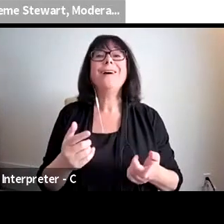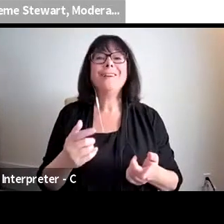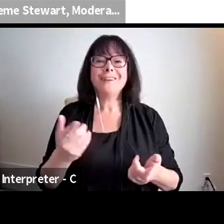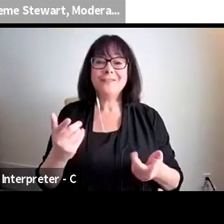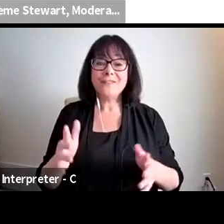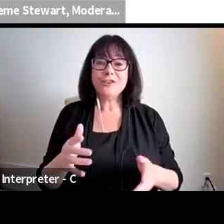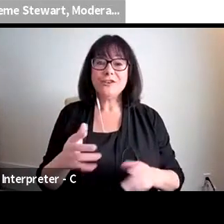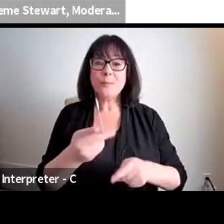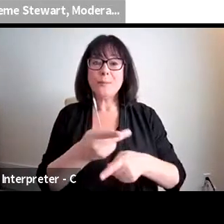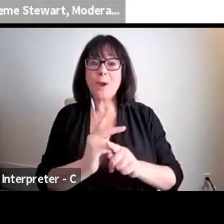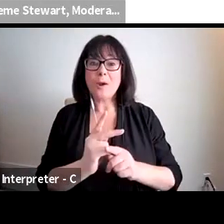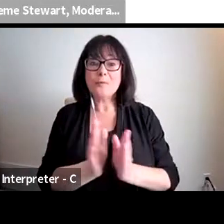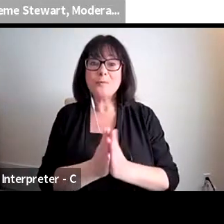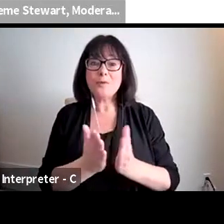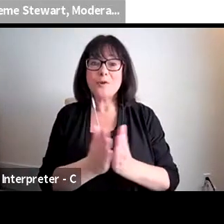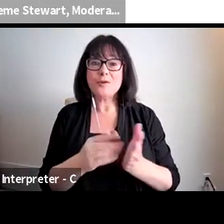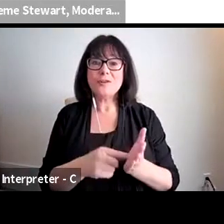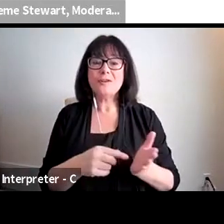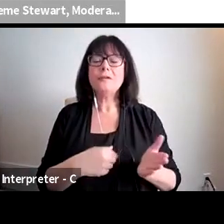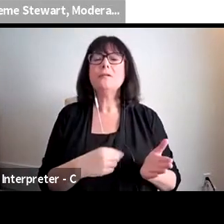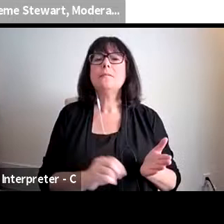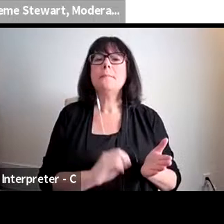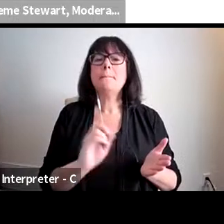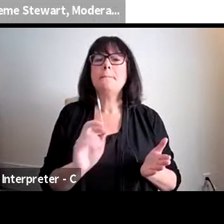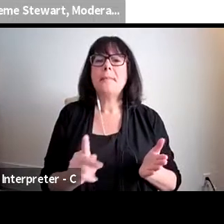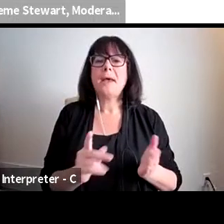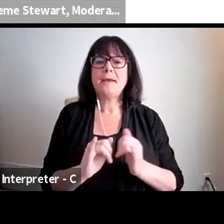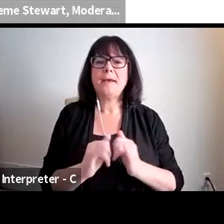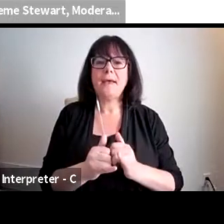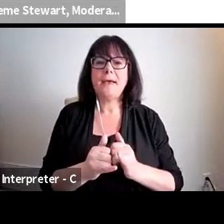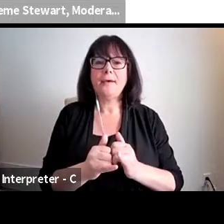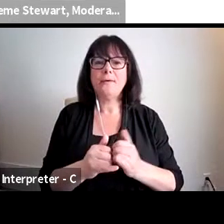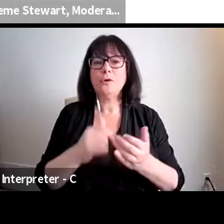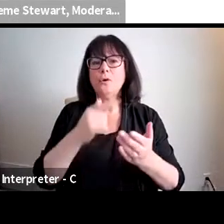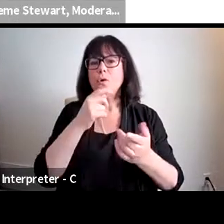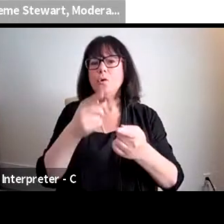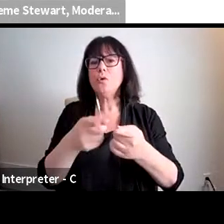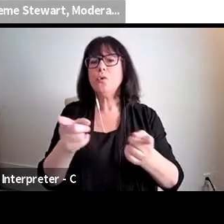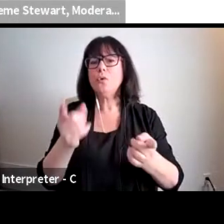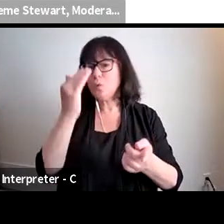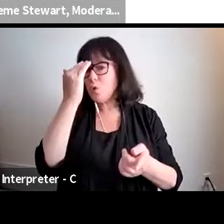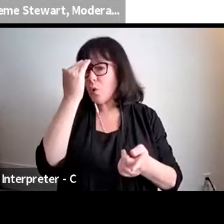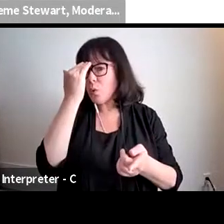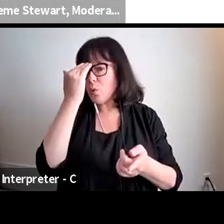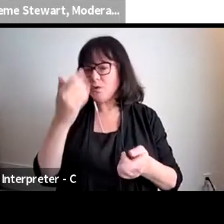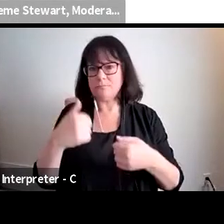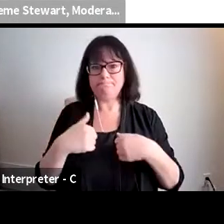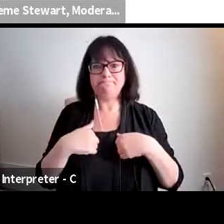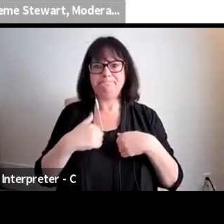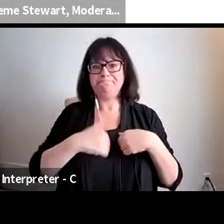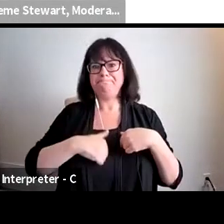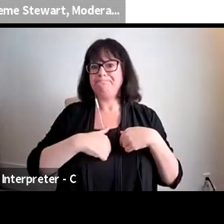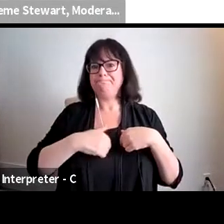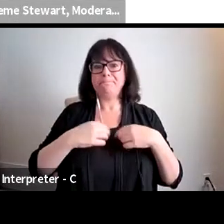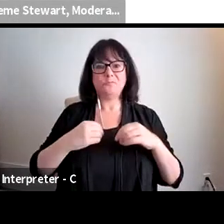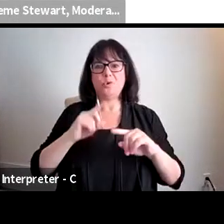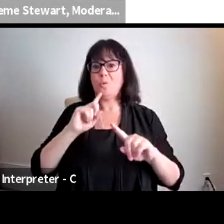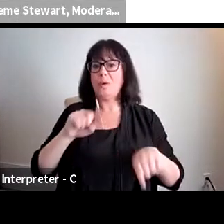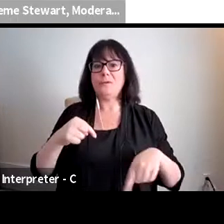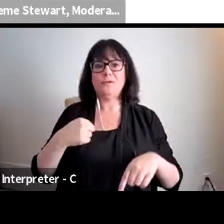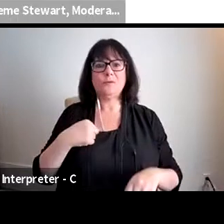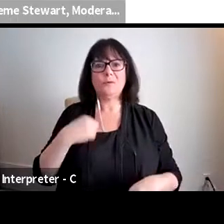I'm wondering who of my colleagues has information about the libraries. I'm afraid I don't know the answers to these questions.